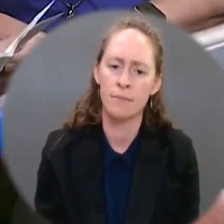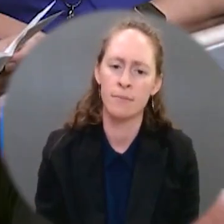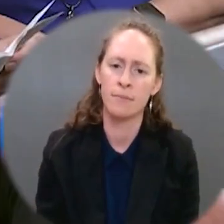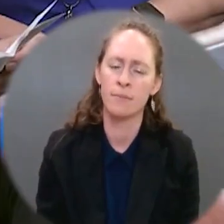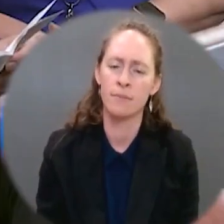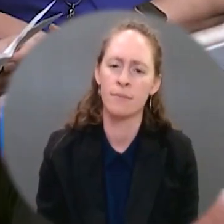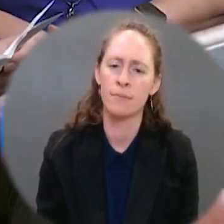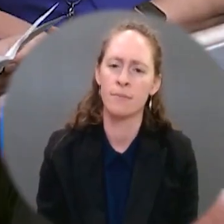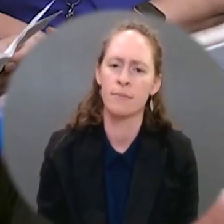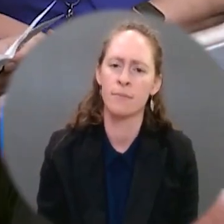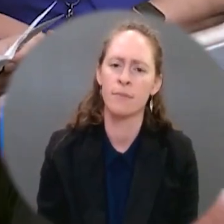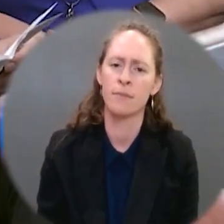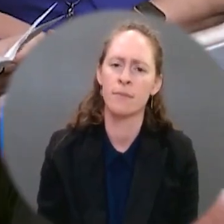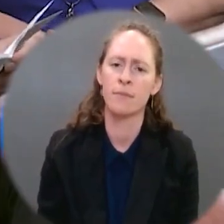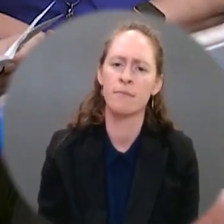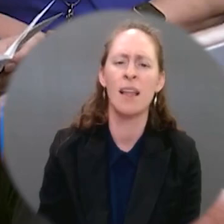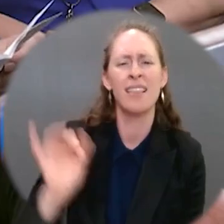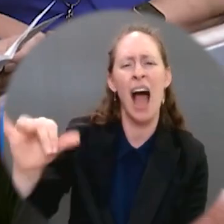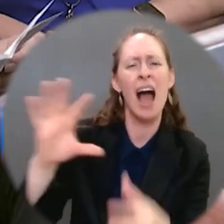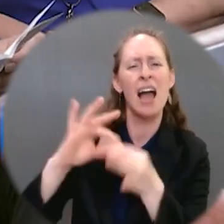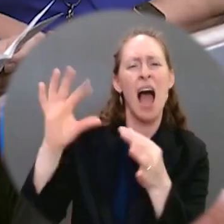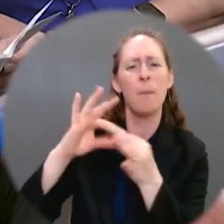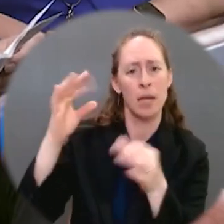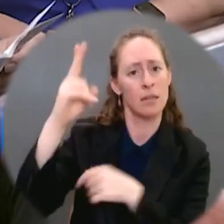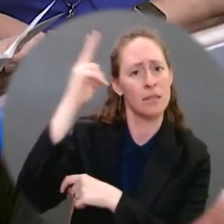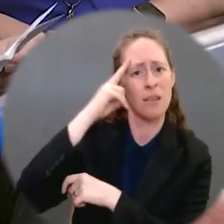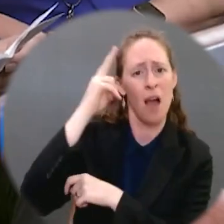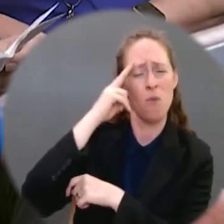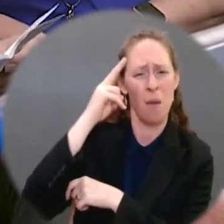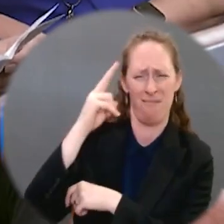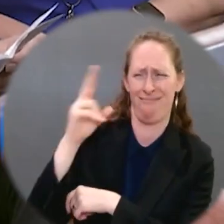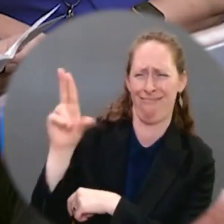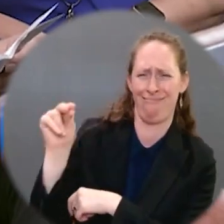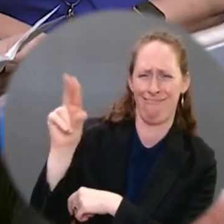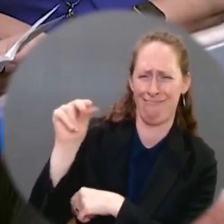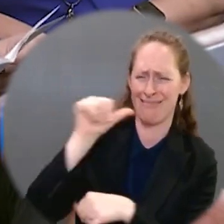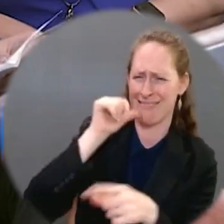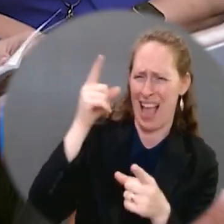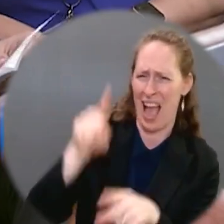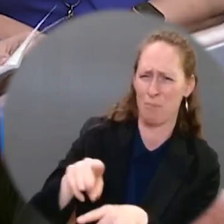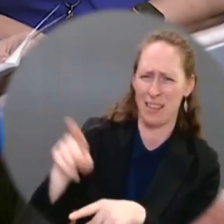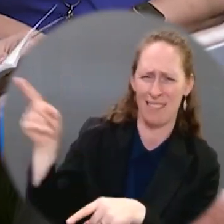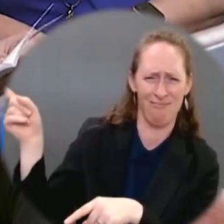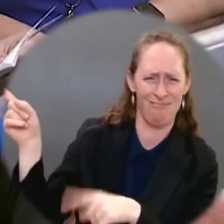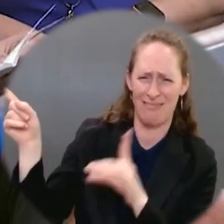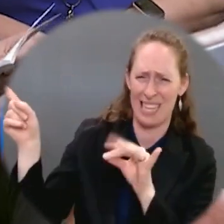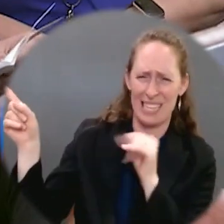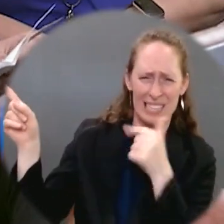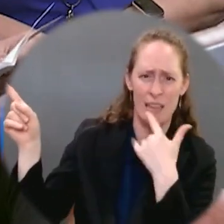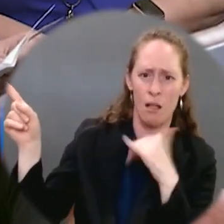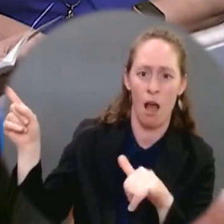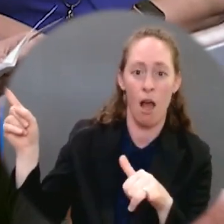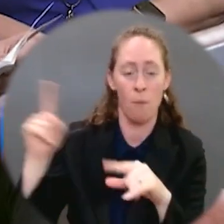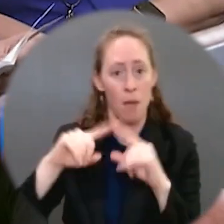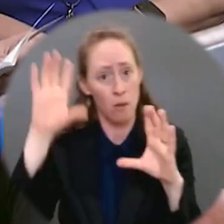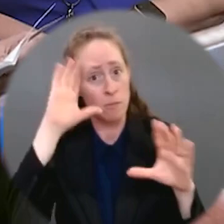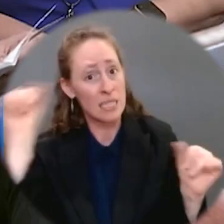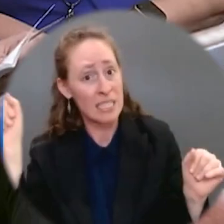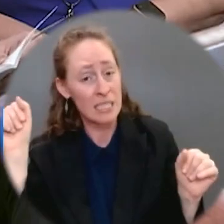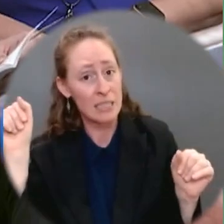this comment that the Saudis say did not happen, but the president says did happen, did you personally hear the